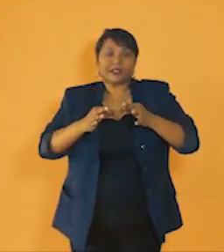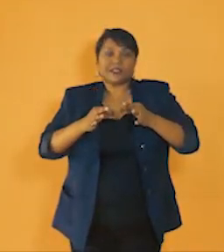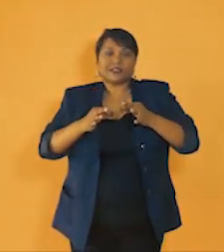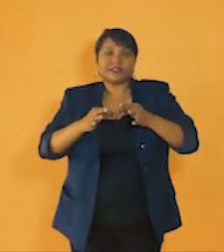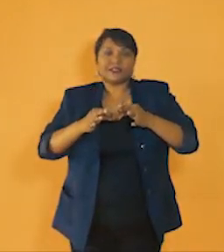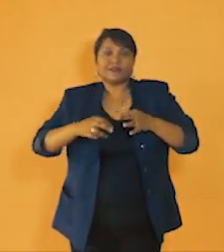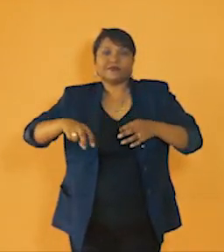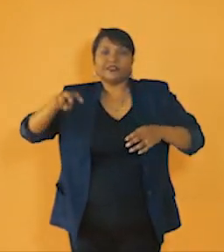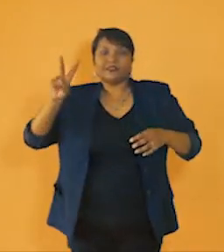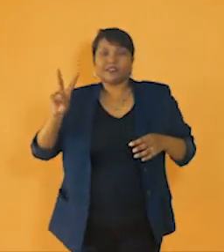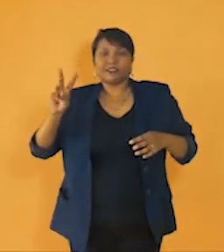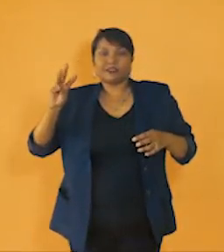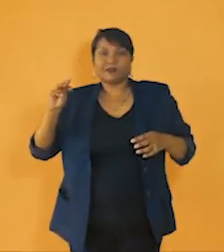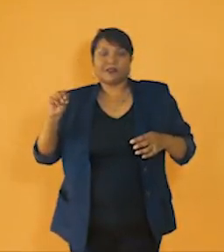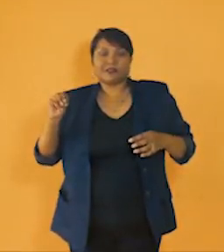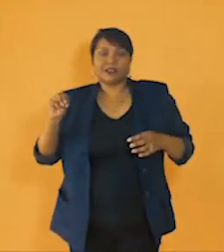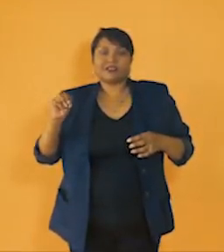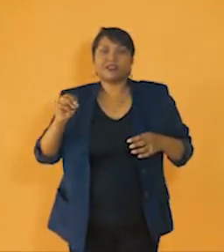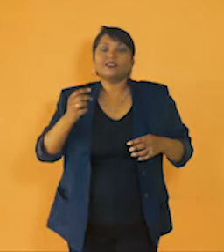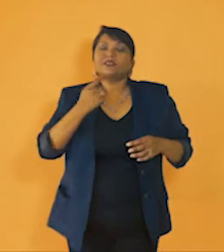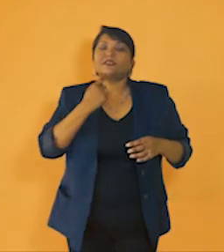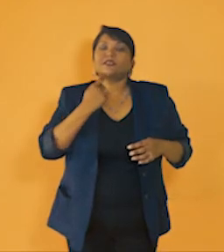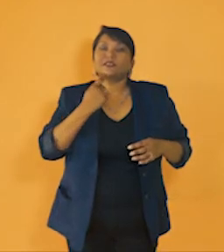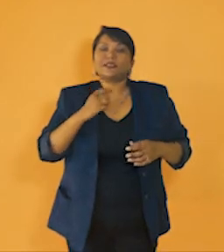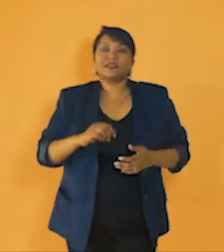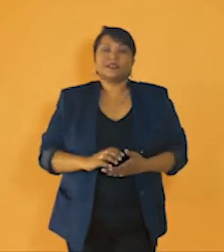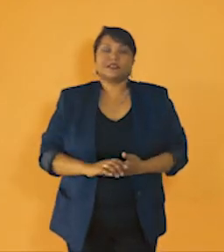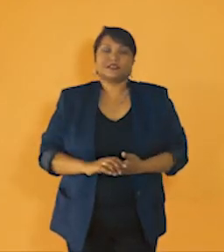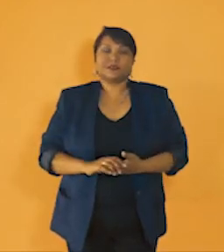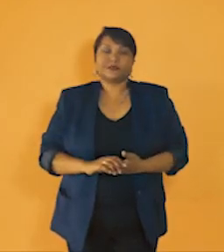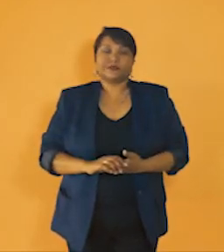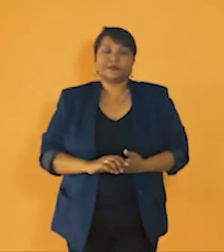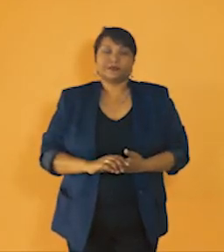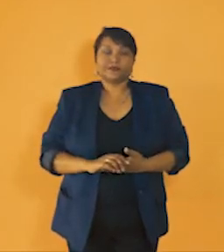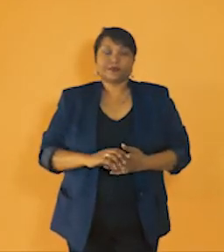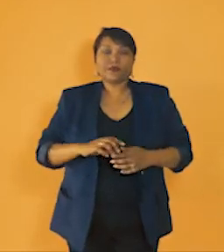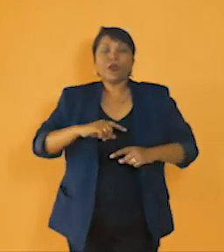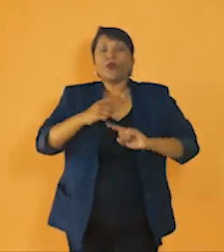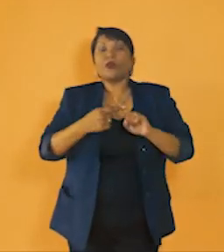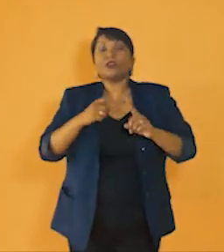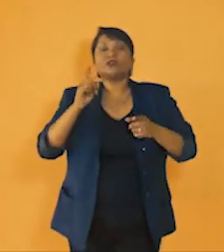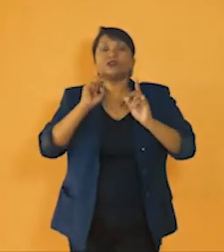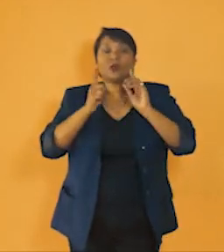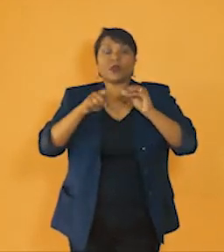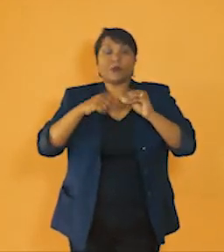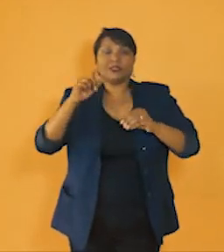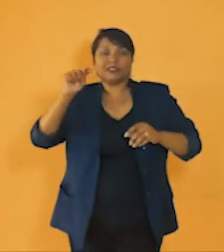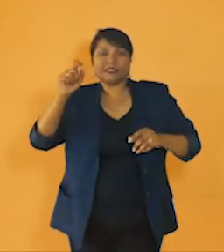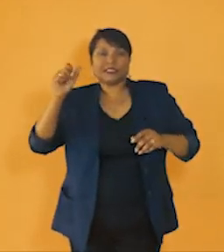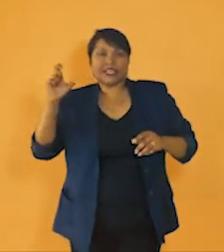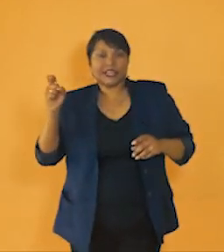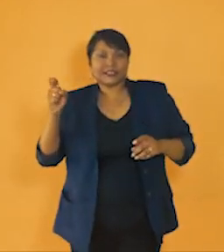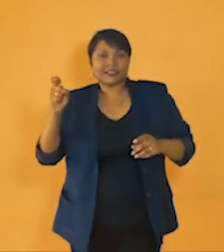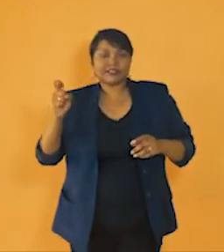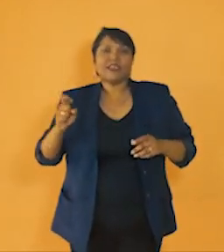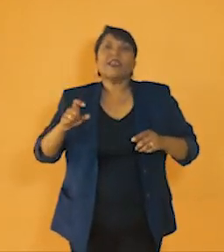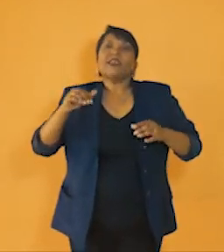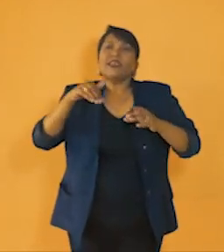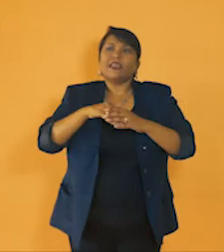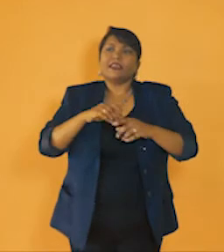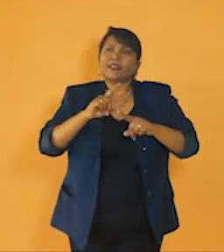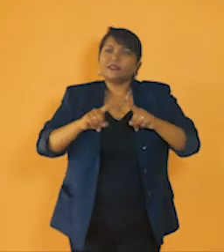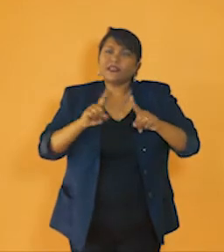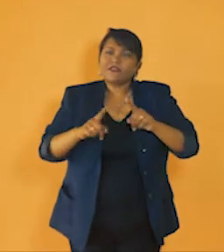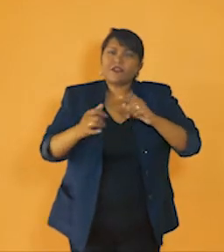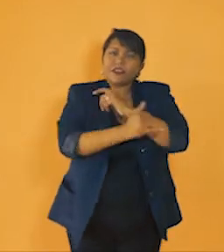as they are designed to depreciate in value. In terms of taxation, cryptocurrencies are treated very differently